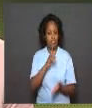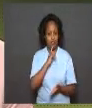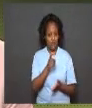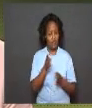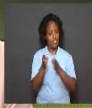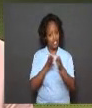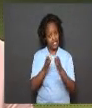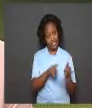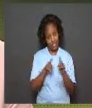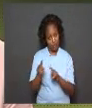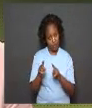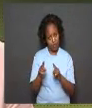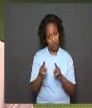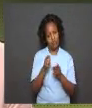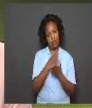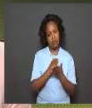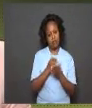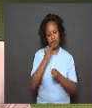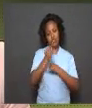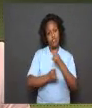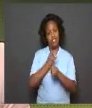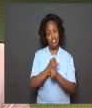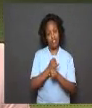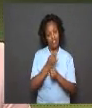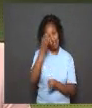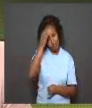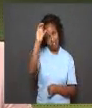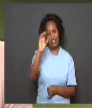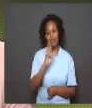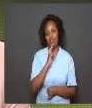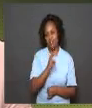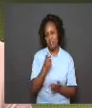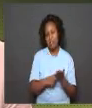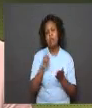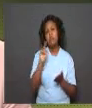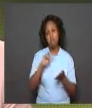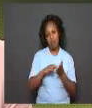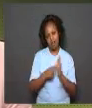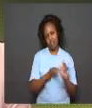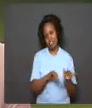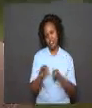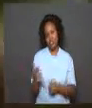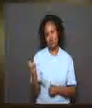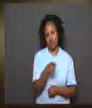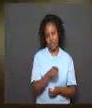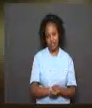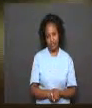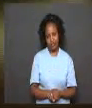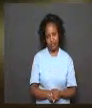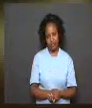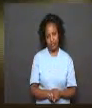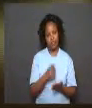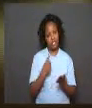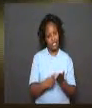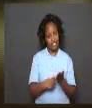explain some universal concepts about what it means to be alive.